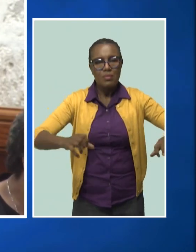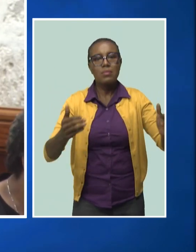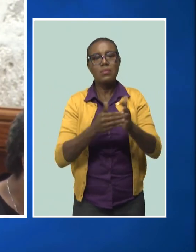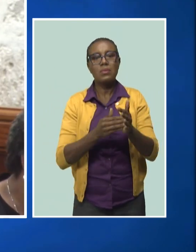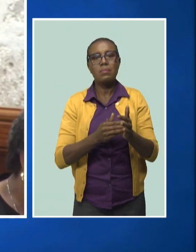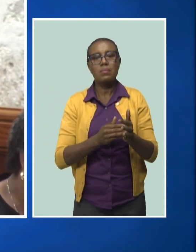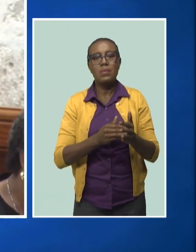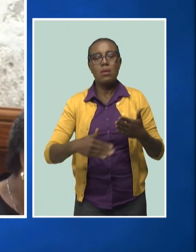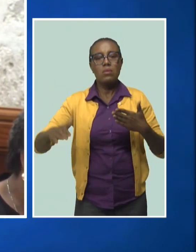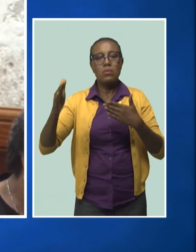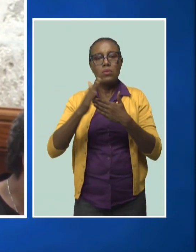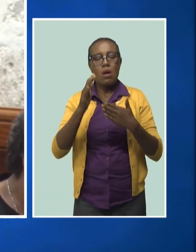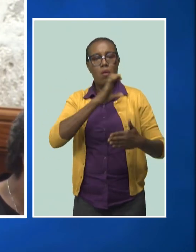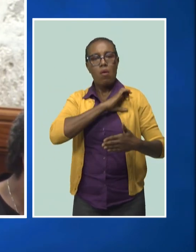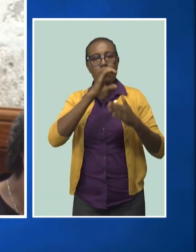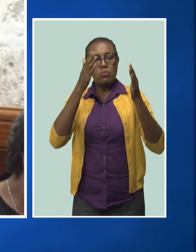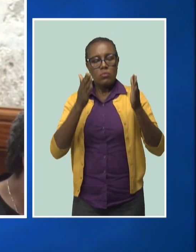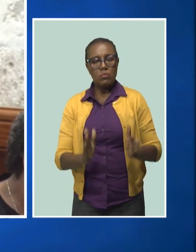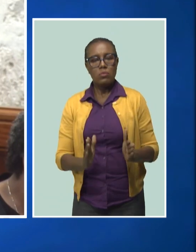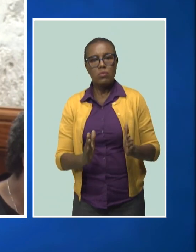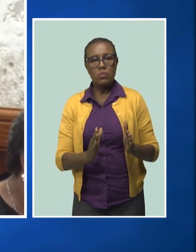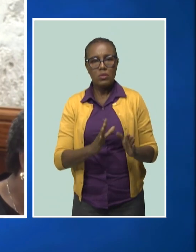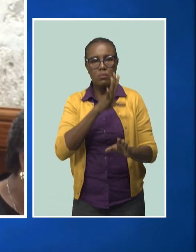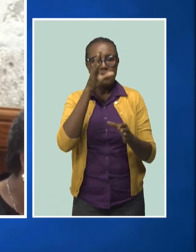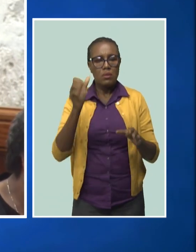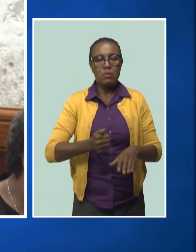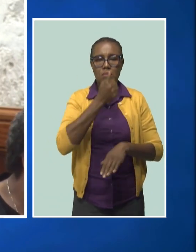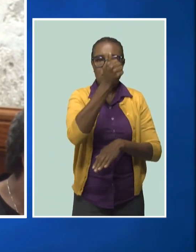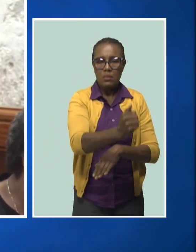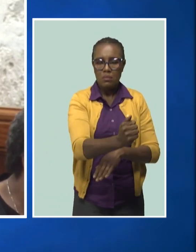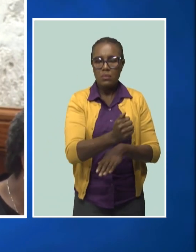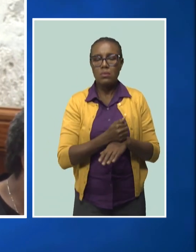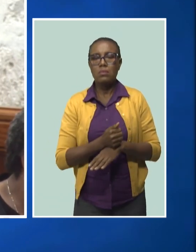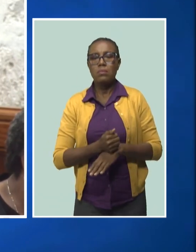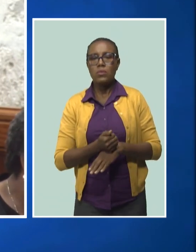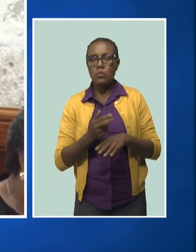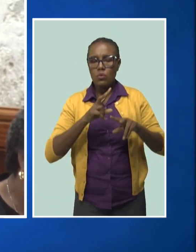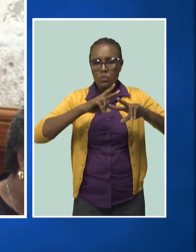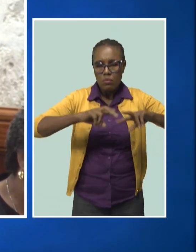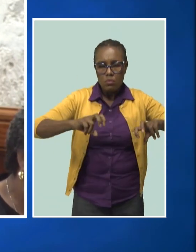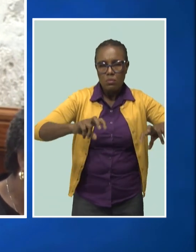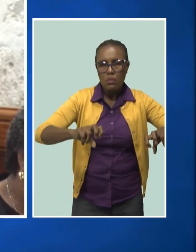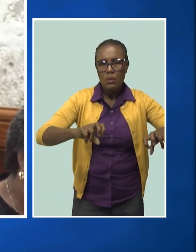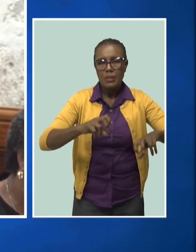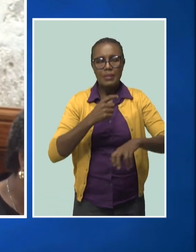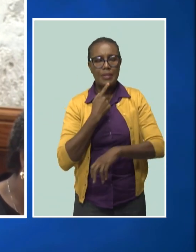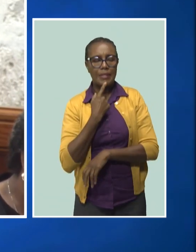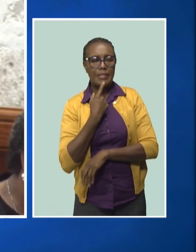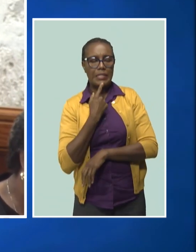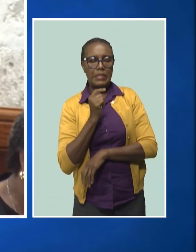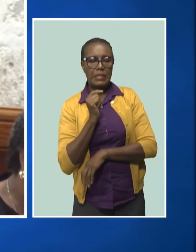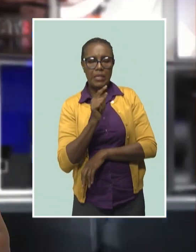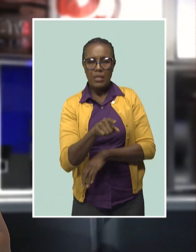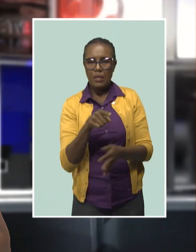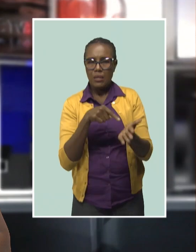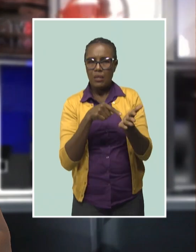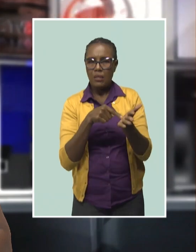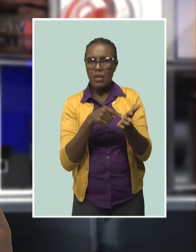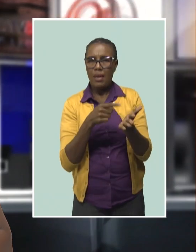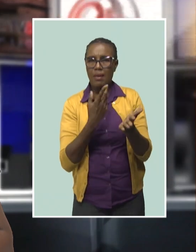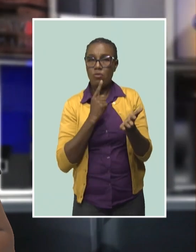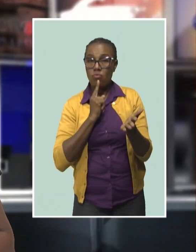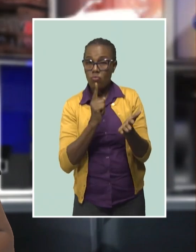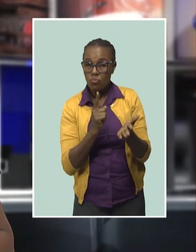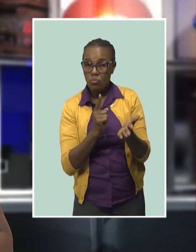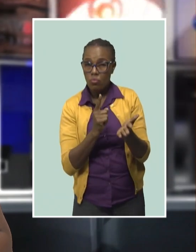put in place to deal with this matter, to determine whether there is any truth to what is here.